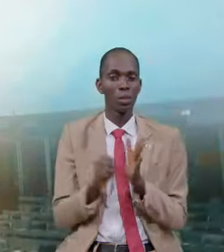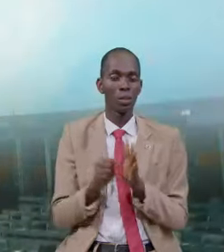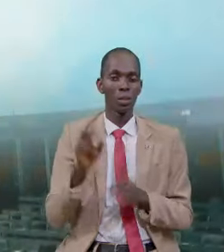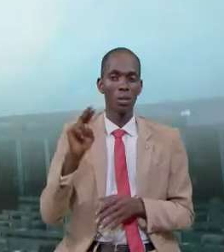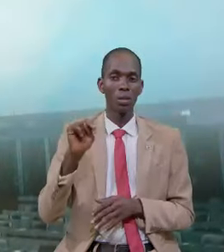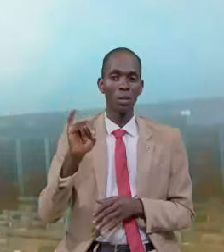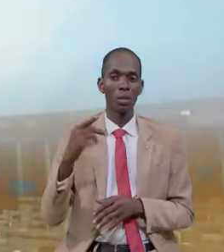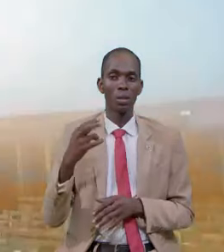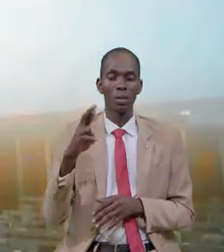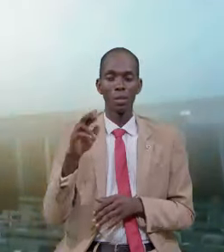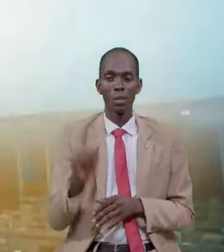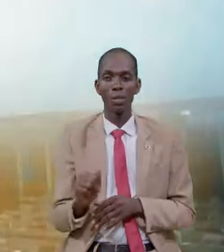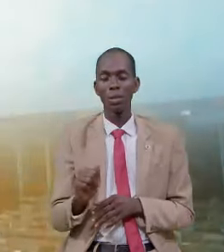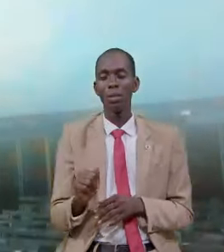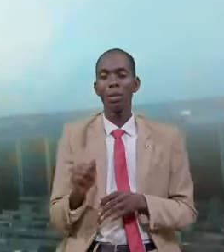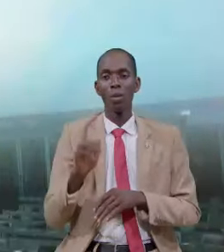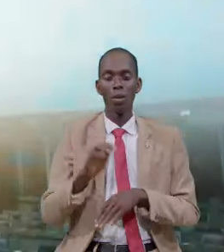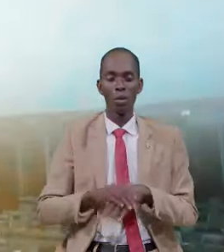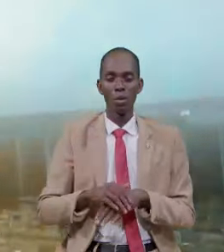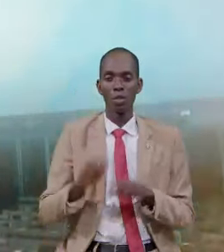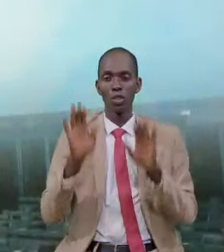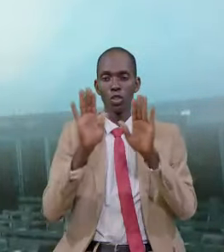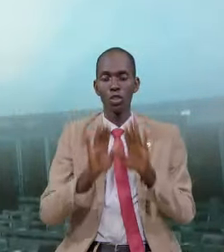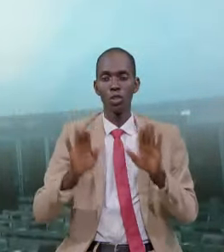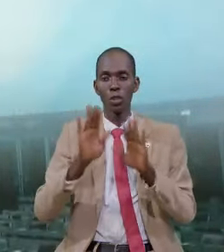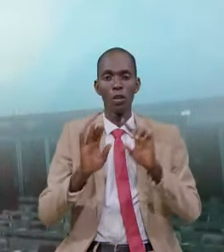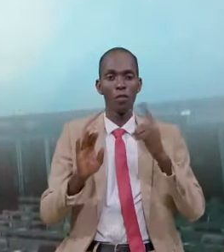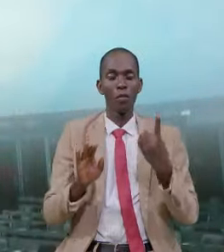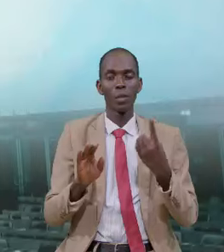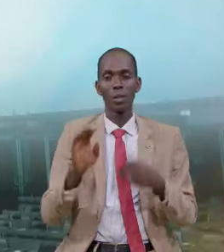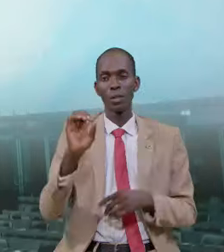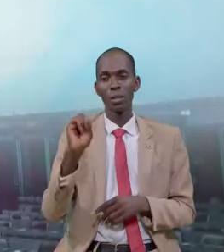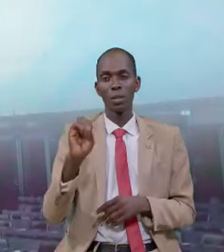1st of September, 2024. So,